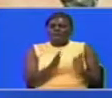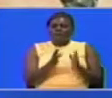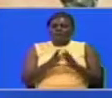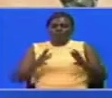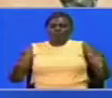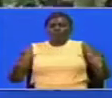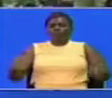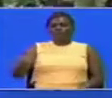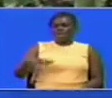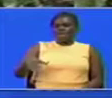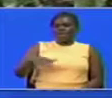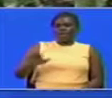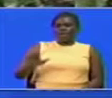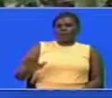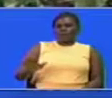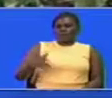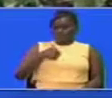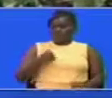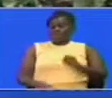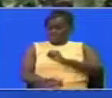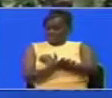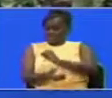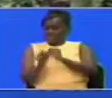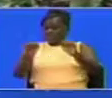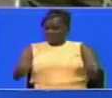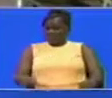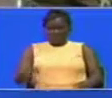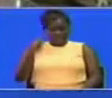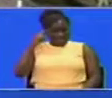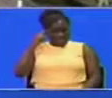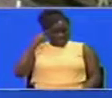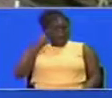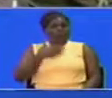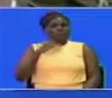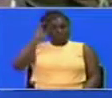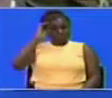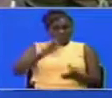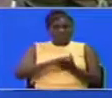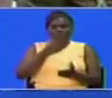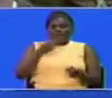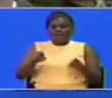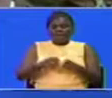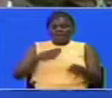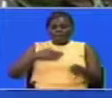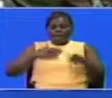territories. And I will explain, and I really believe that my brother professor